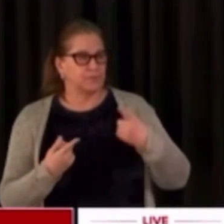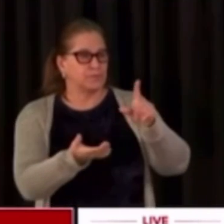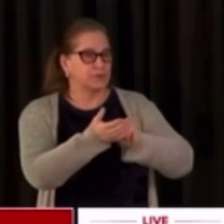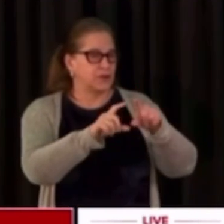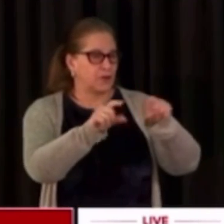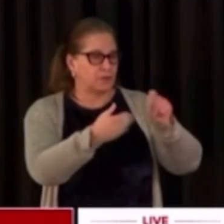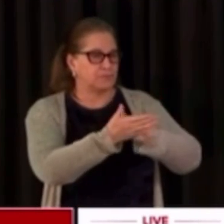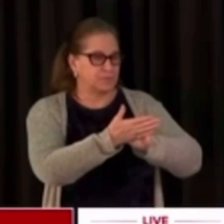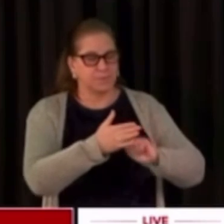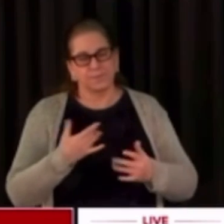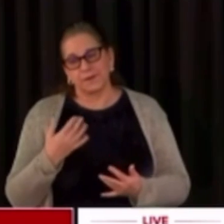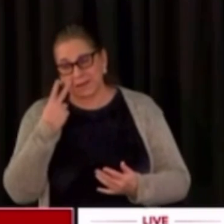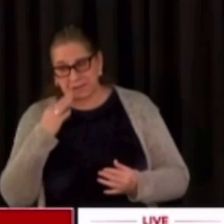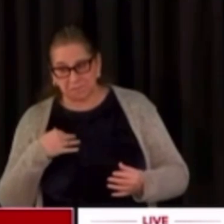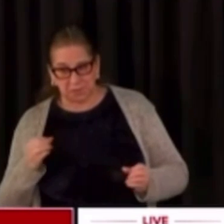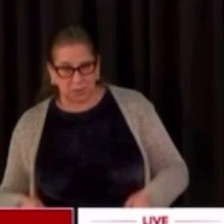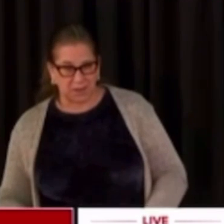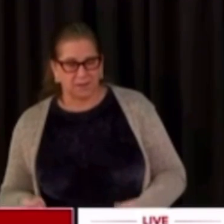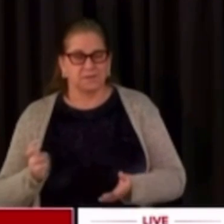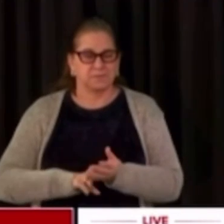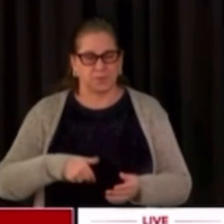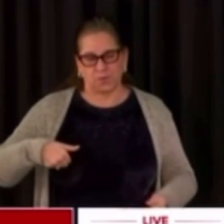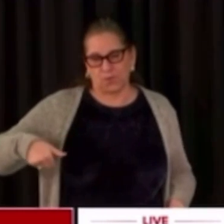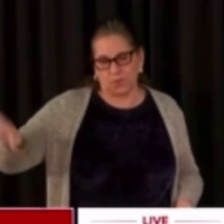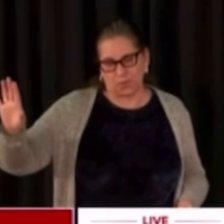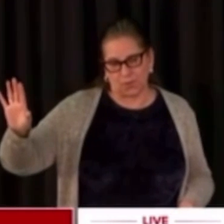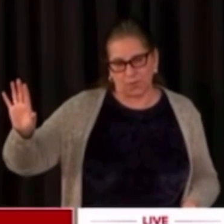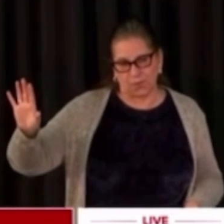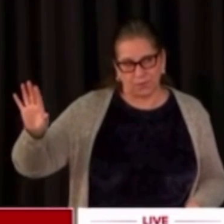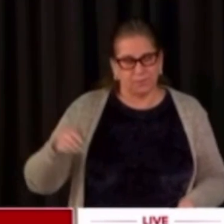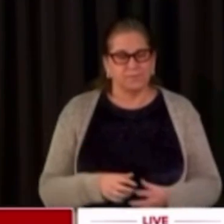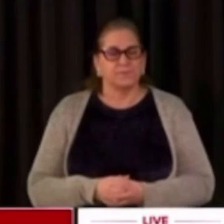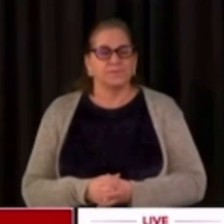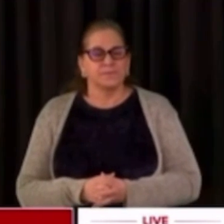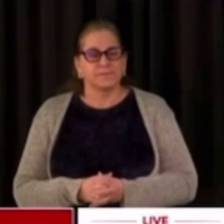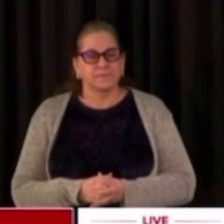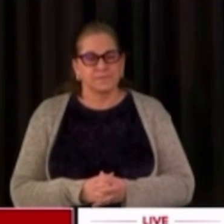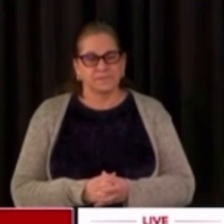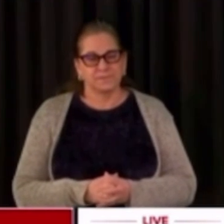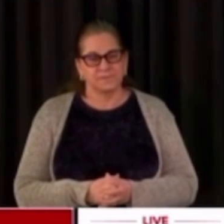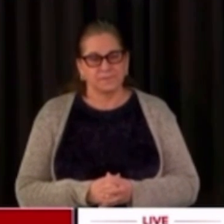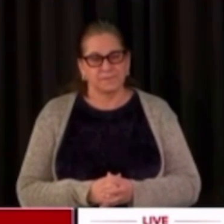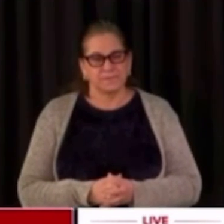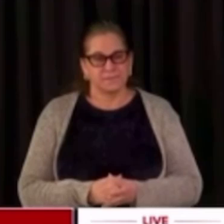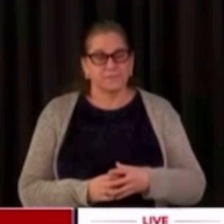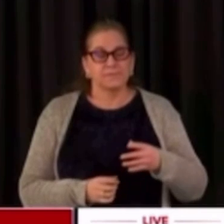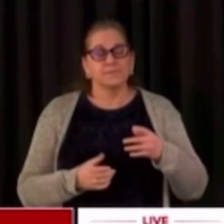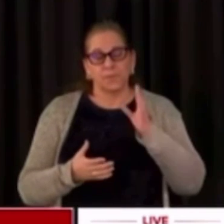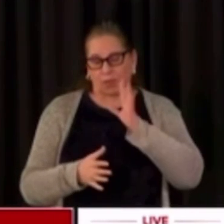vaccine you received, the date you received it, where you received it, and when you should return for your second